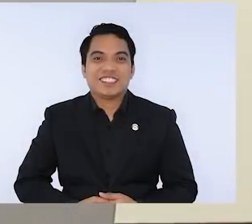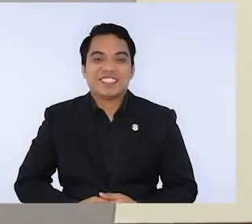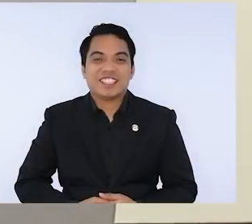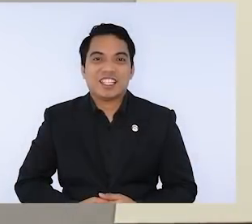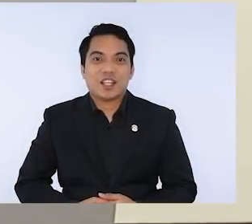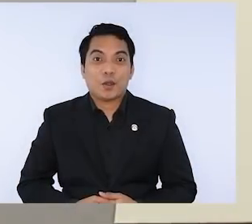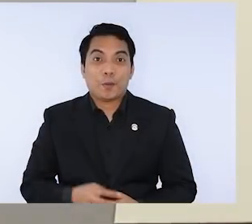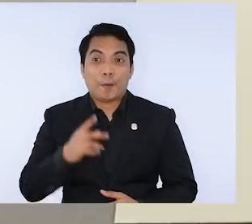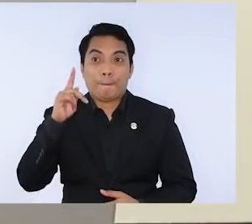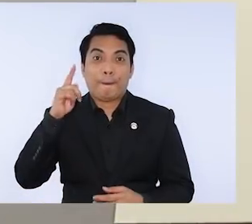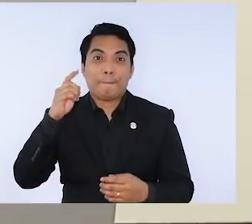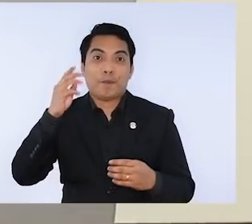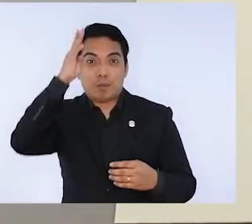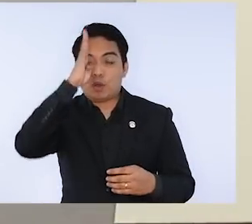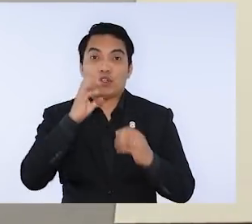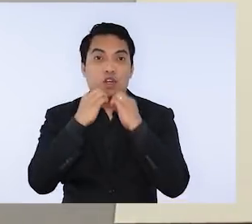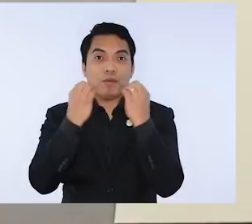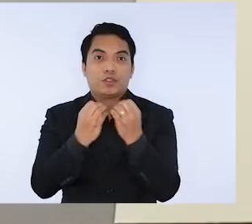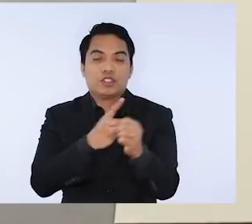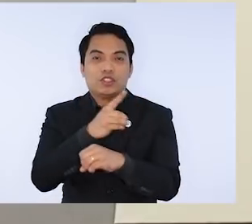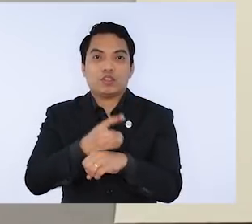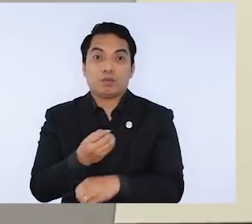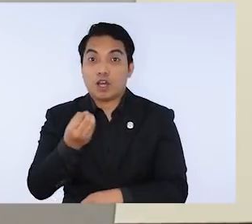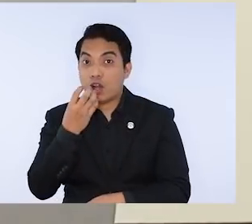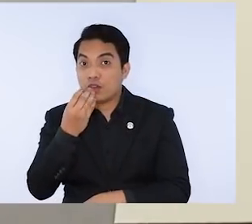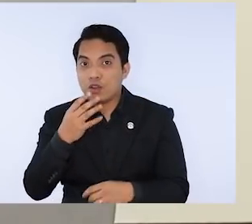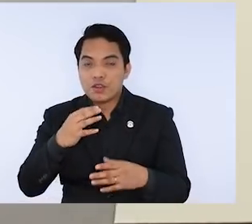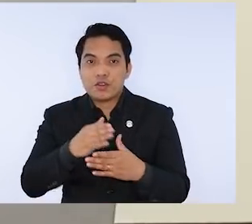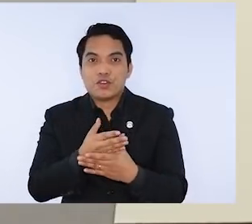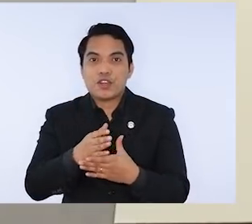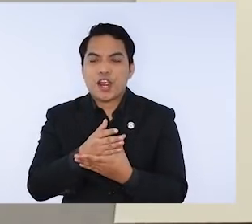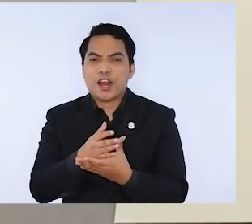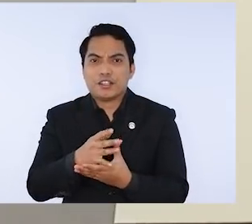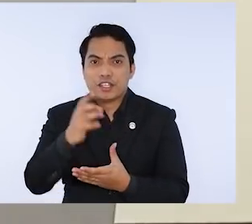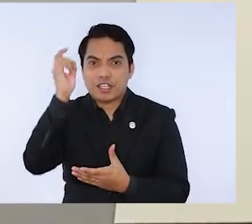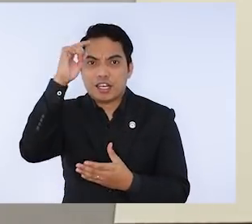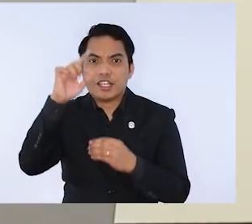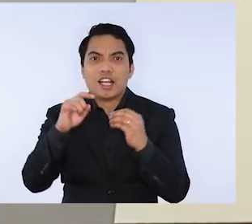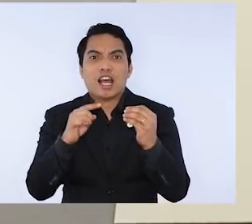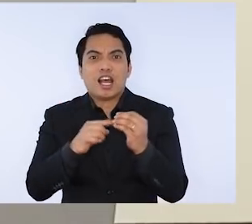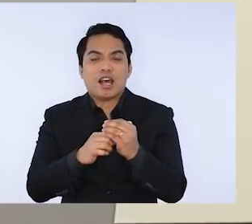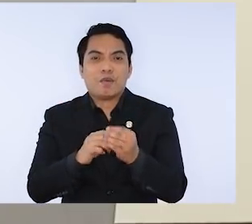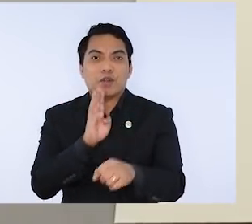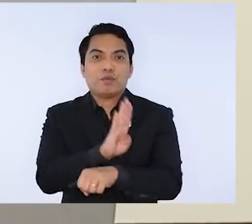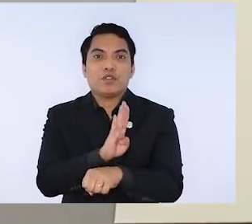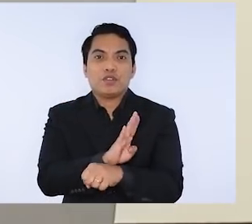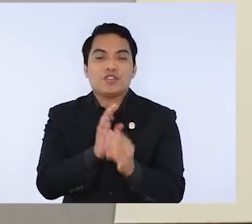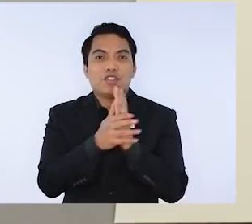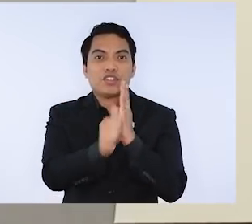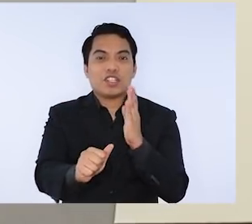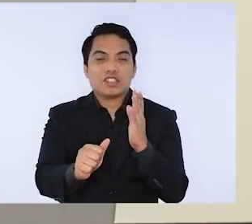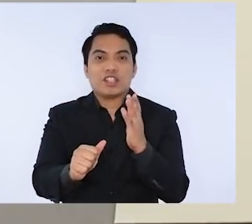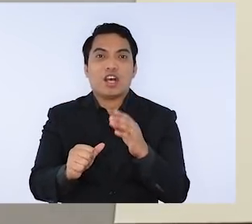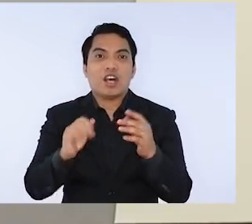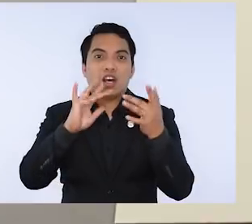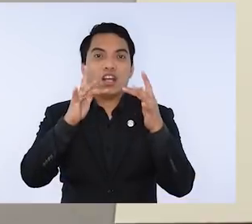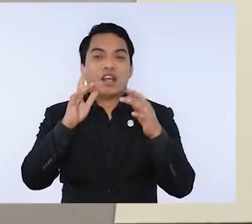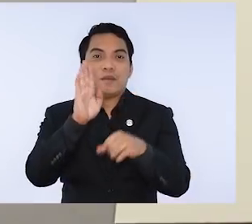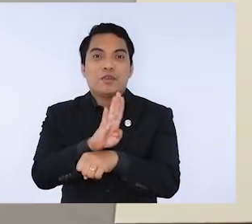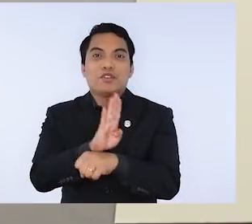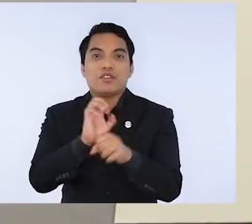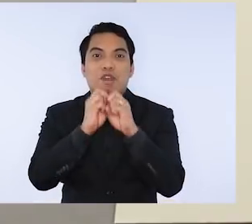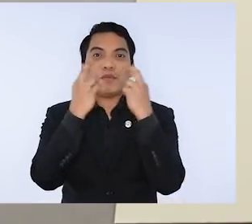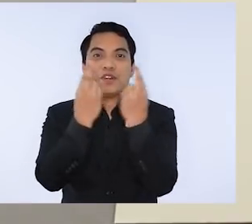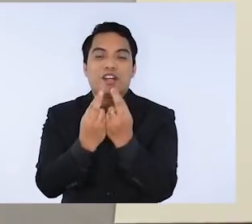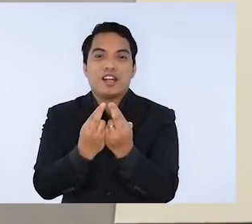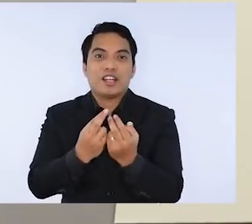One of the Buklud officers in the District of Hong Kong shared his knowledge regarding entrepreneurial skills in an online business